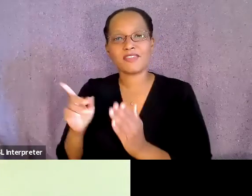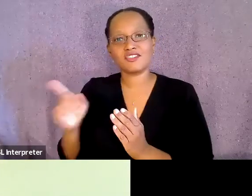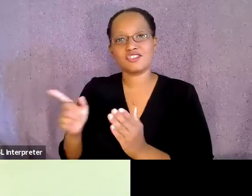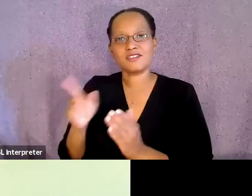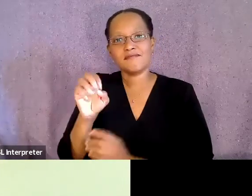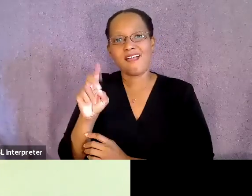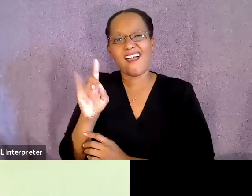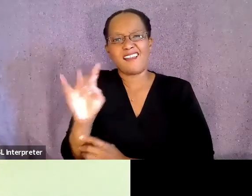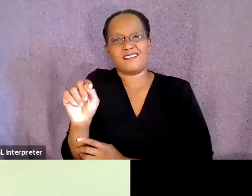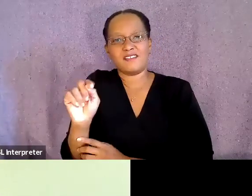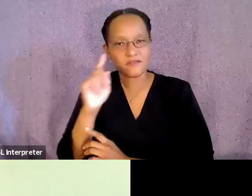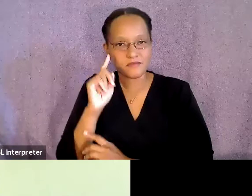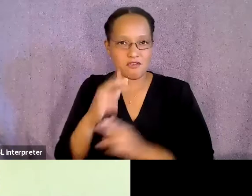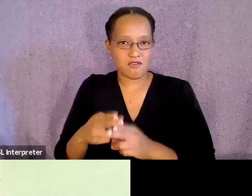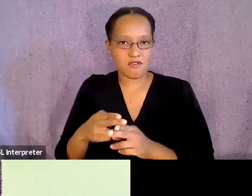edited, Disability Visibility.